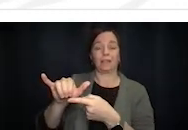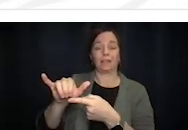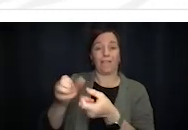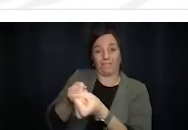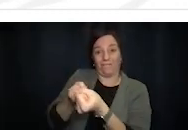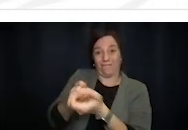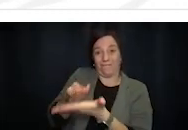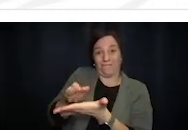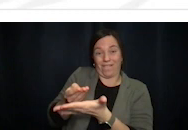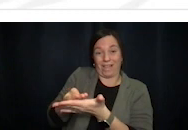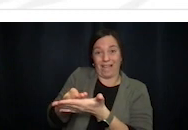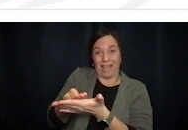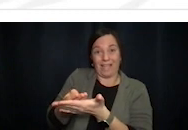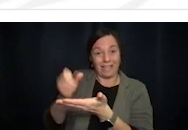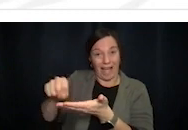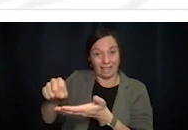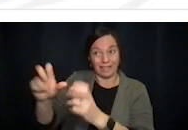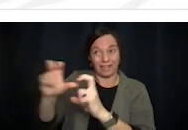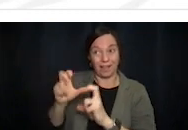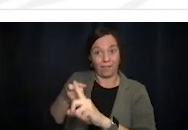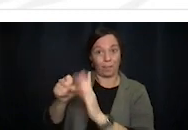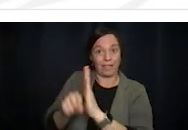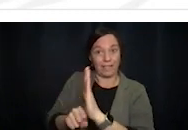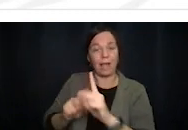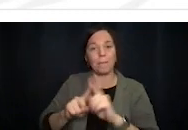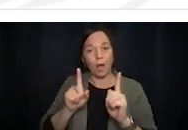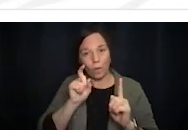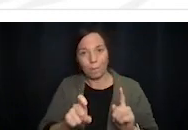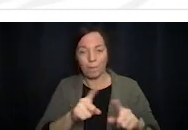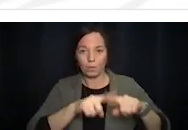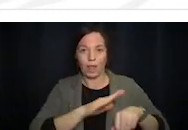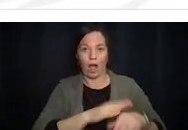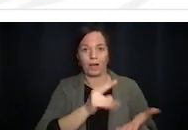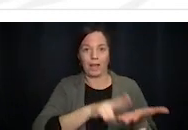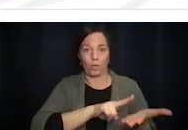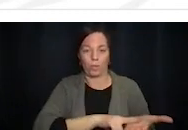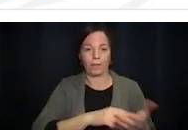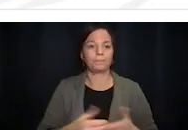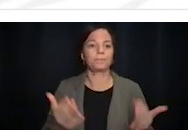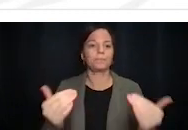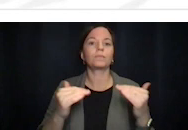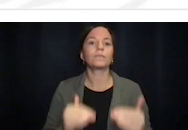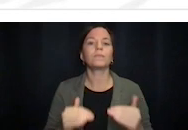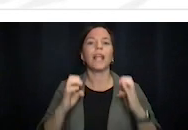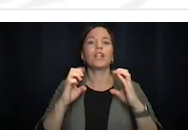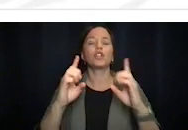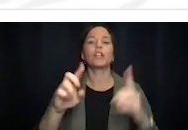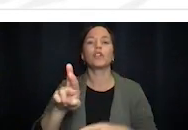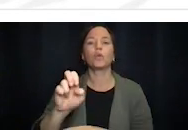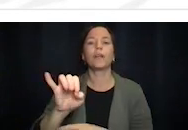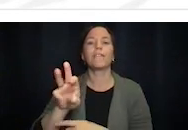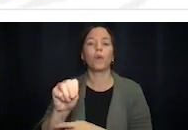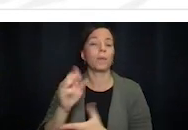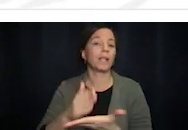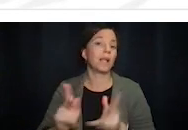still based on enrollment. We will continue to push on remedial education reform. Some people love it, some people hate it. It's the